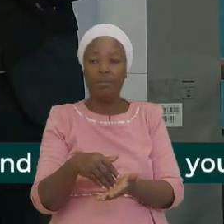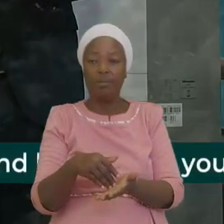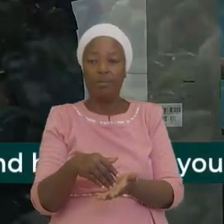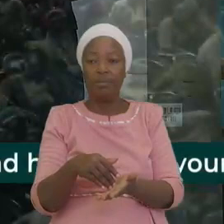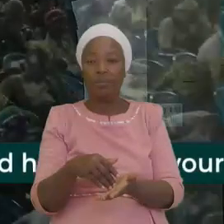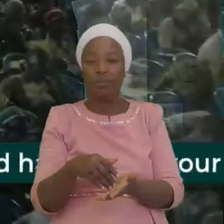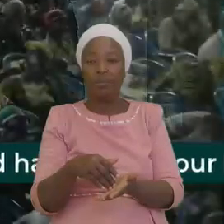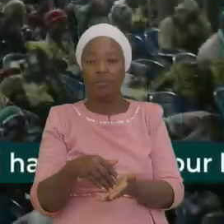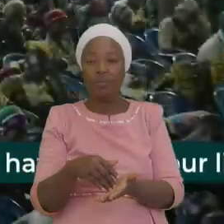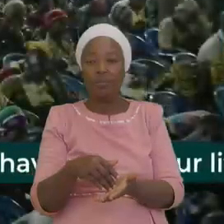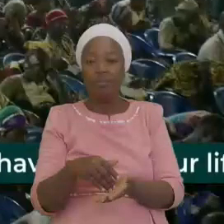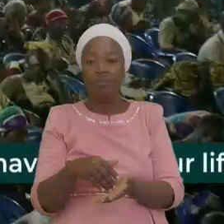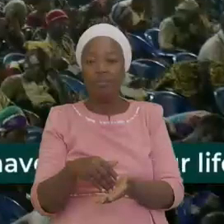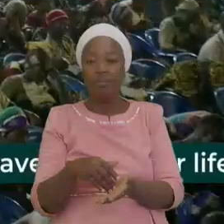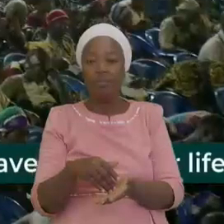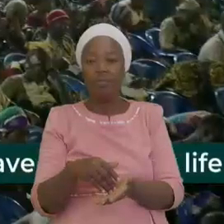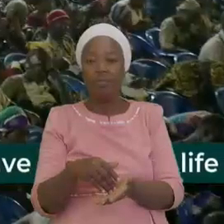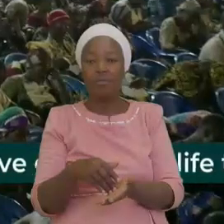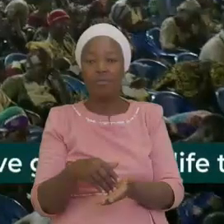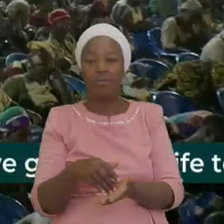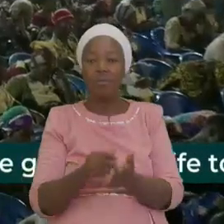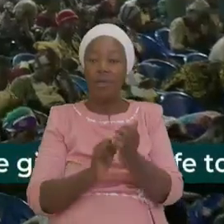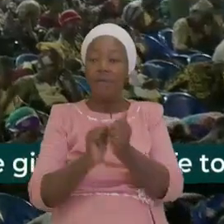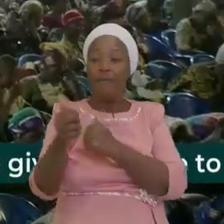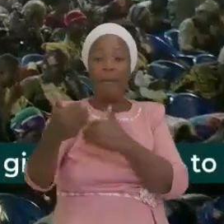fait fort là-bas, far back,